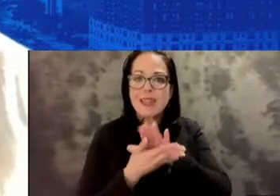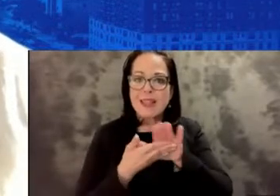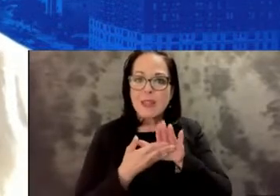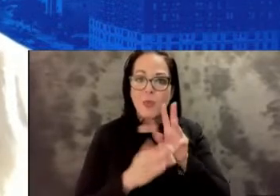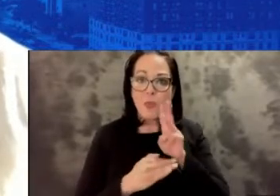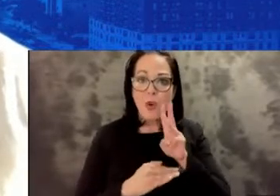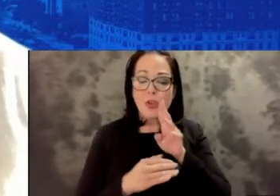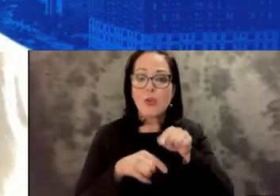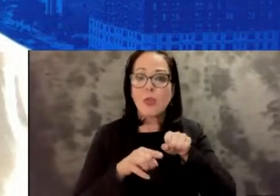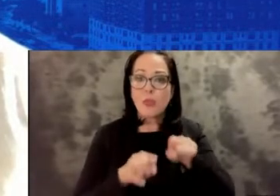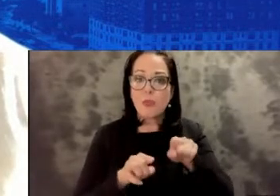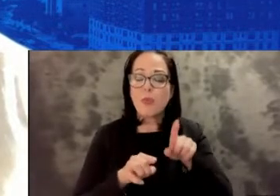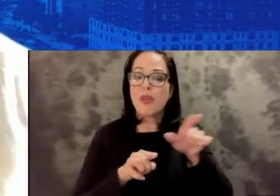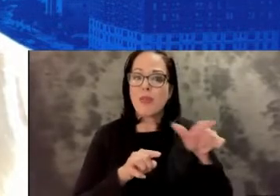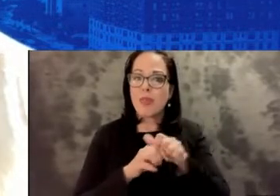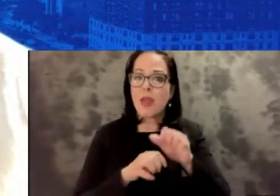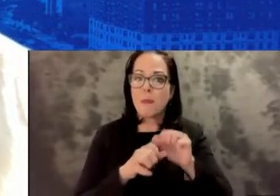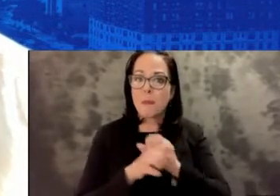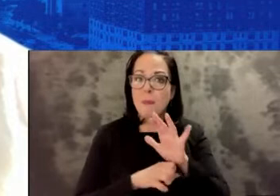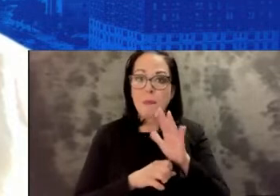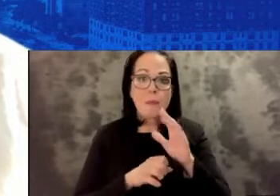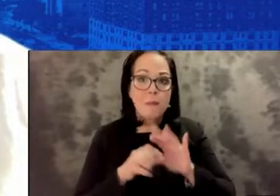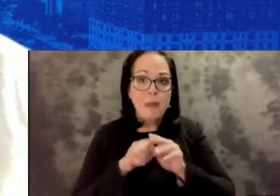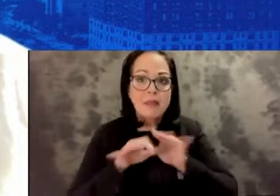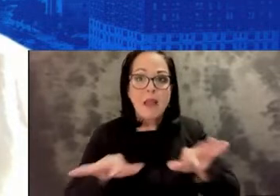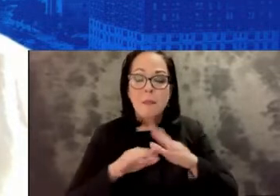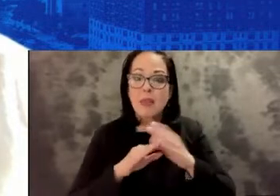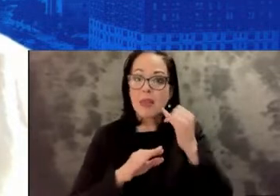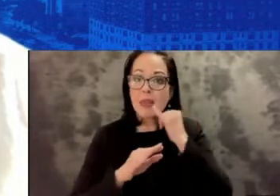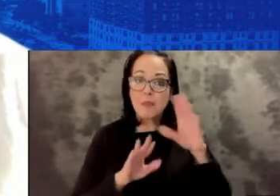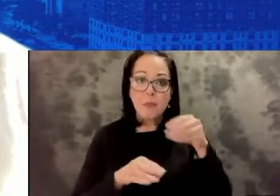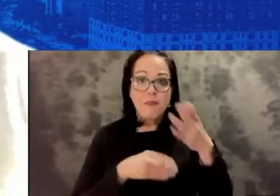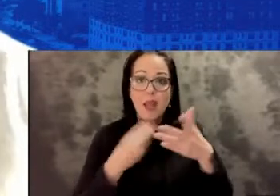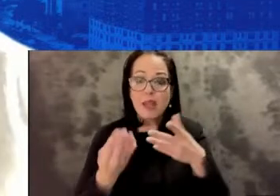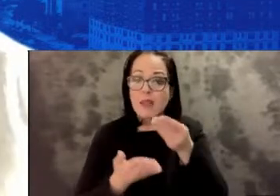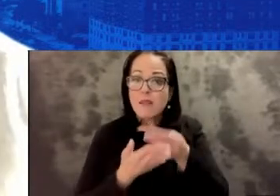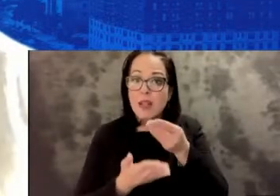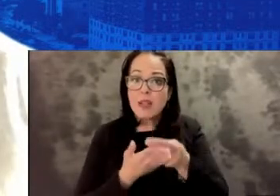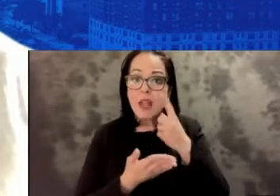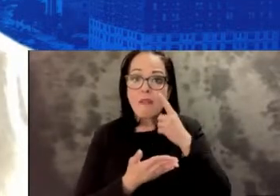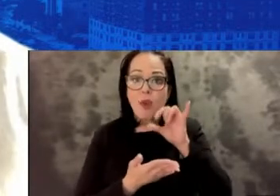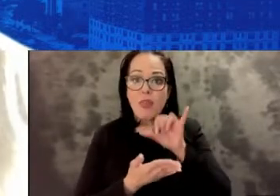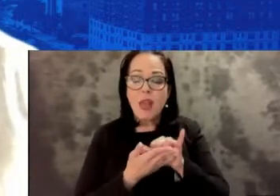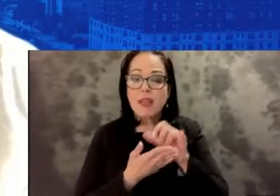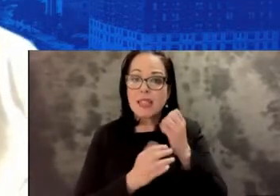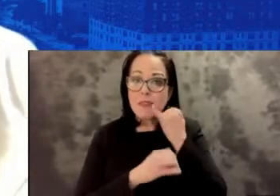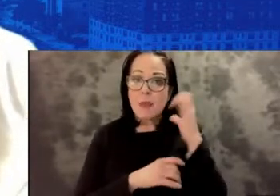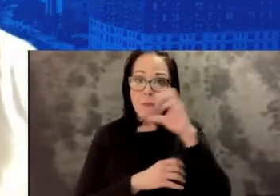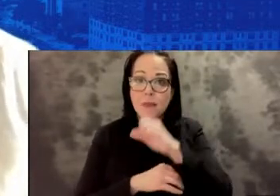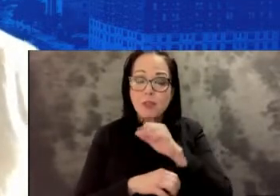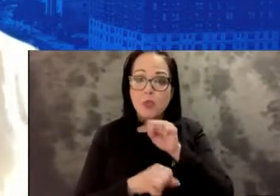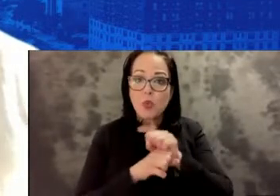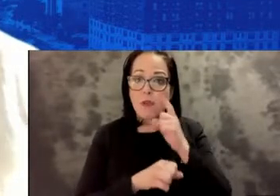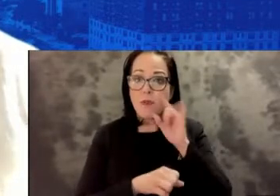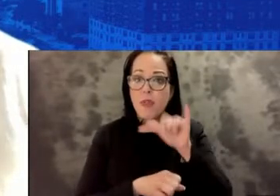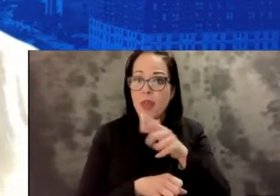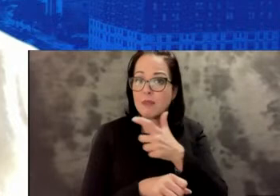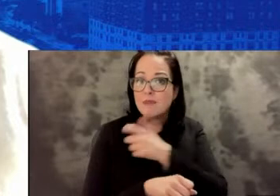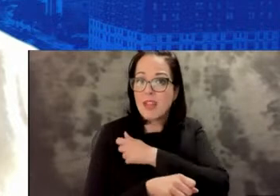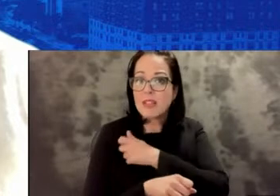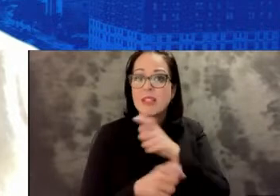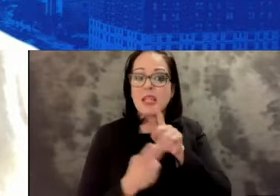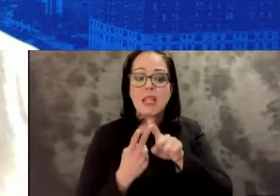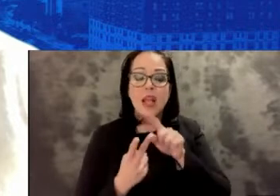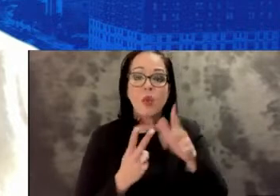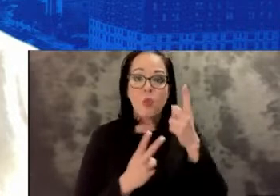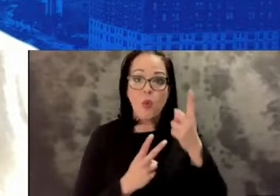providing money for people to miss work if they are suffering symptoms for the vaccine. And finally, one thing that wasn't mentioned in